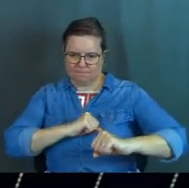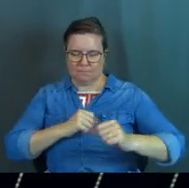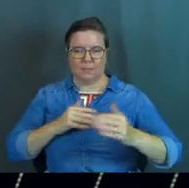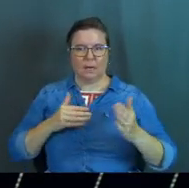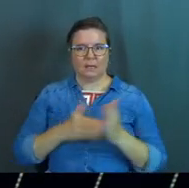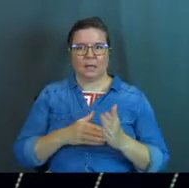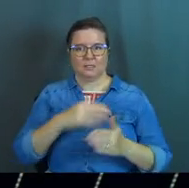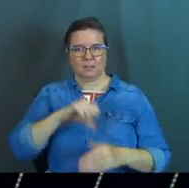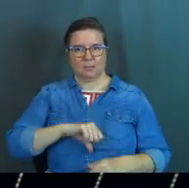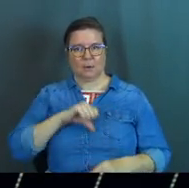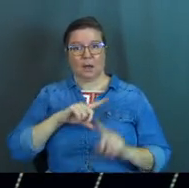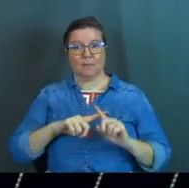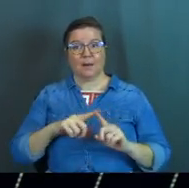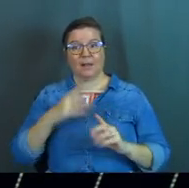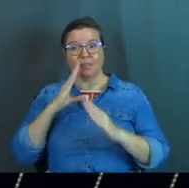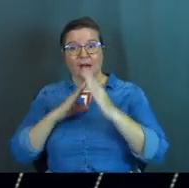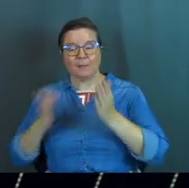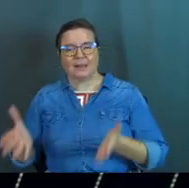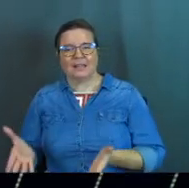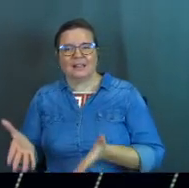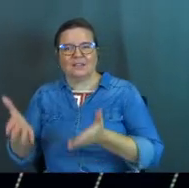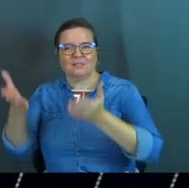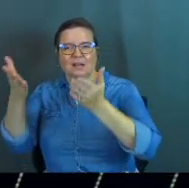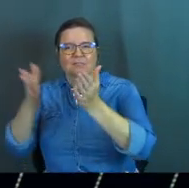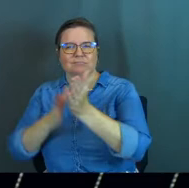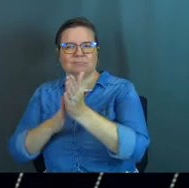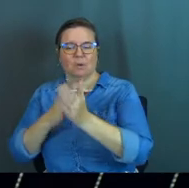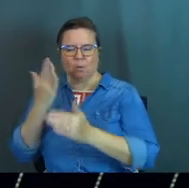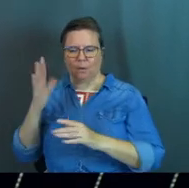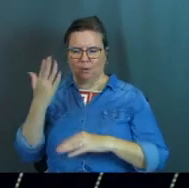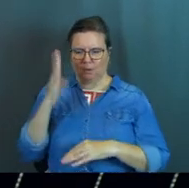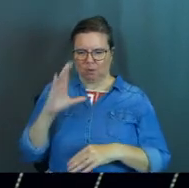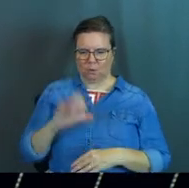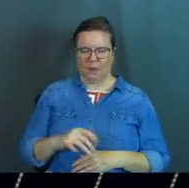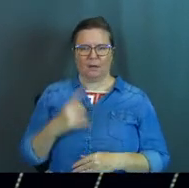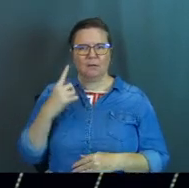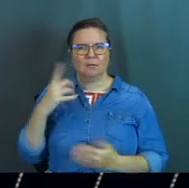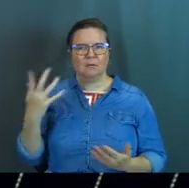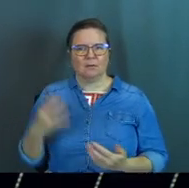proud, but he lifts up the humble. Why would God do that?